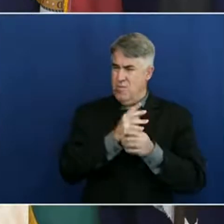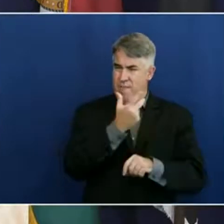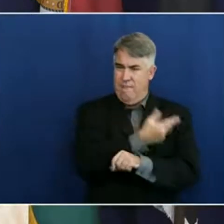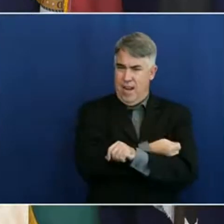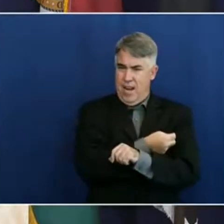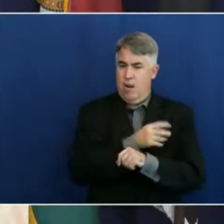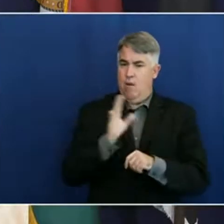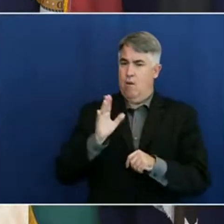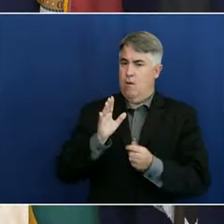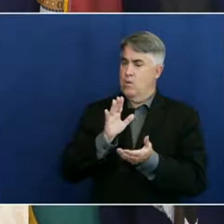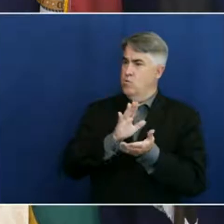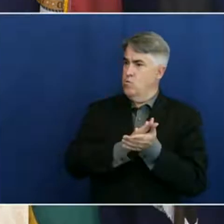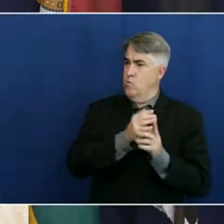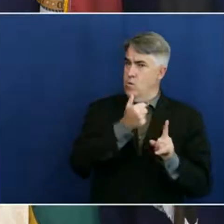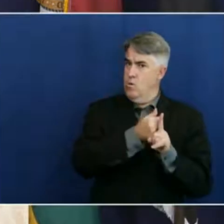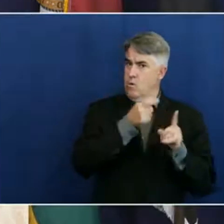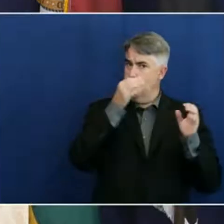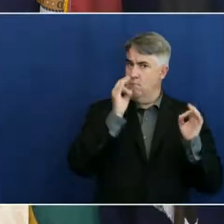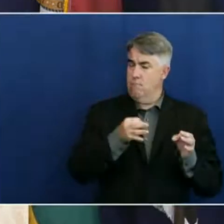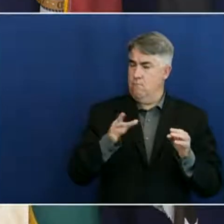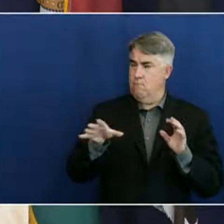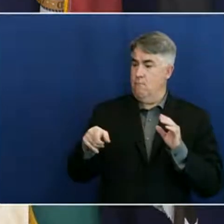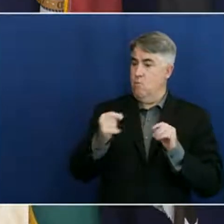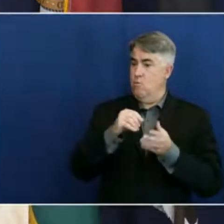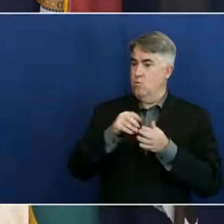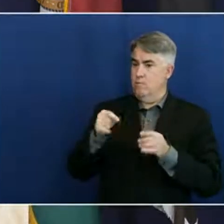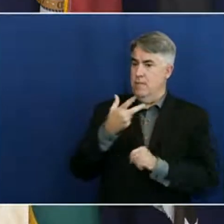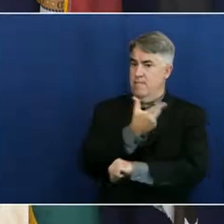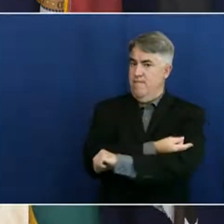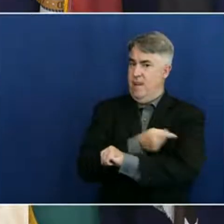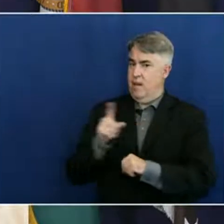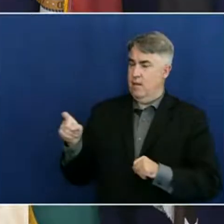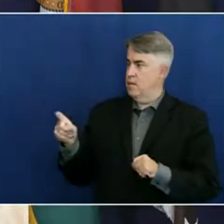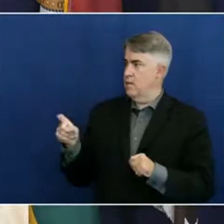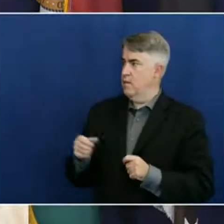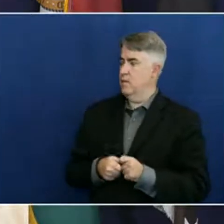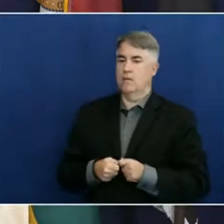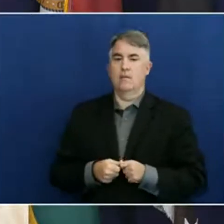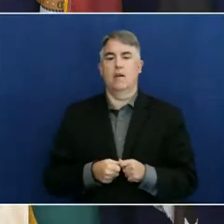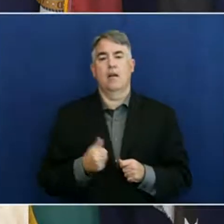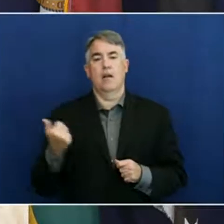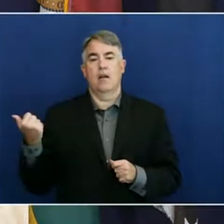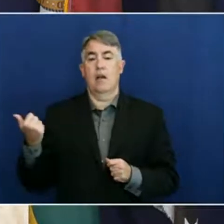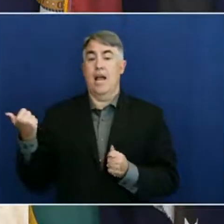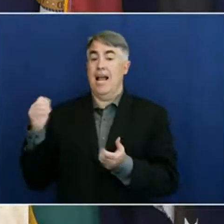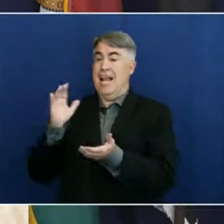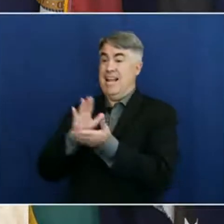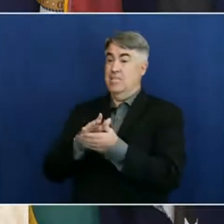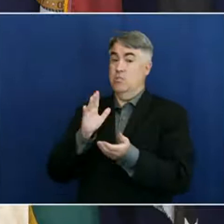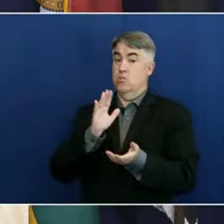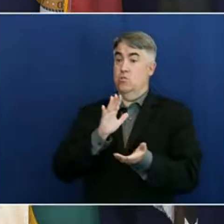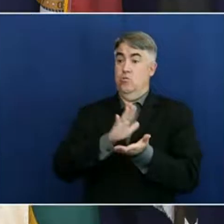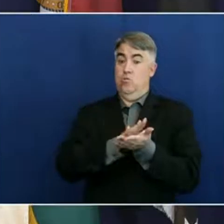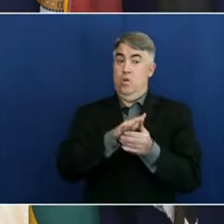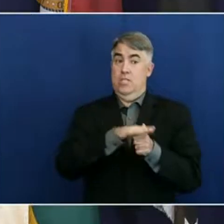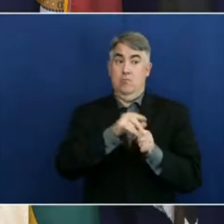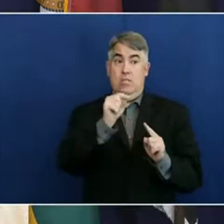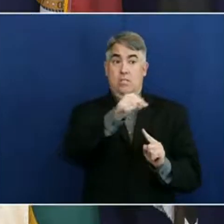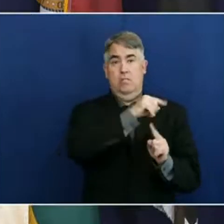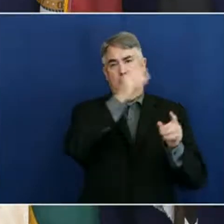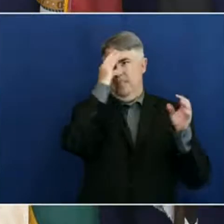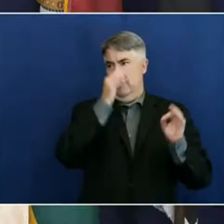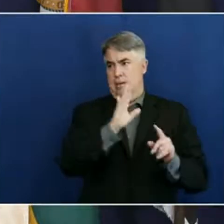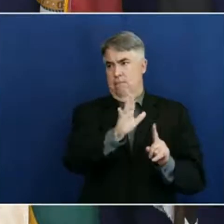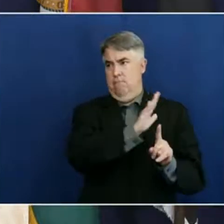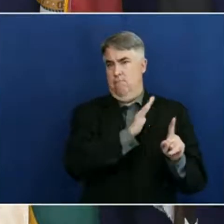Can schools require vaccines? It would be up to each of the various districts to make that requirement, and then